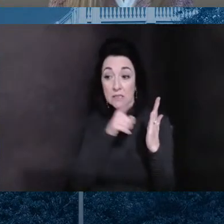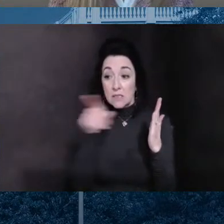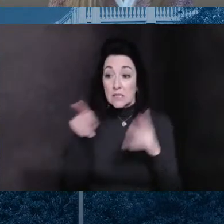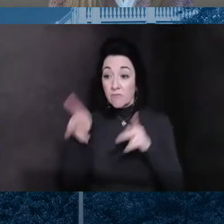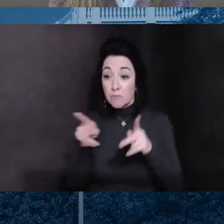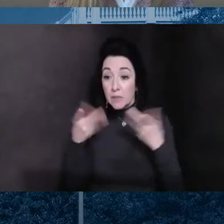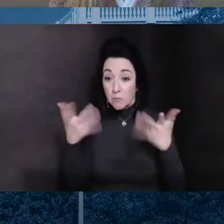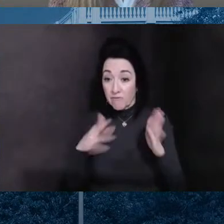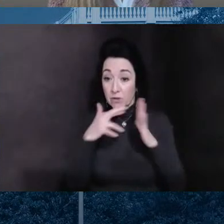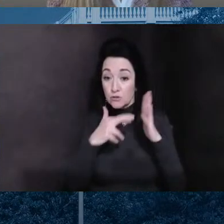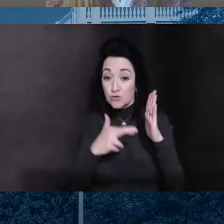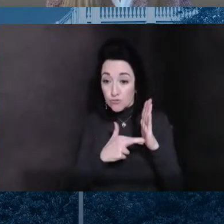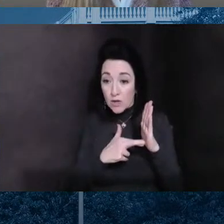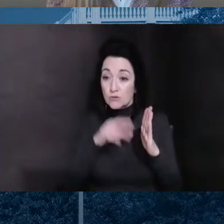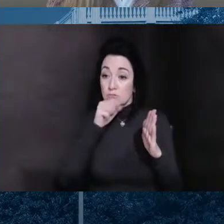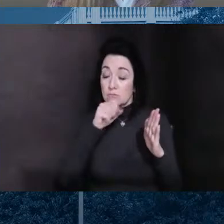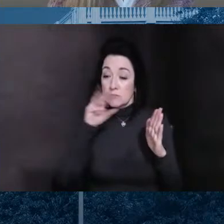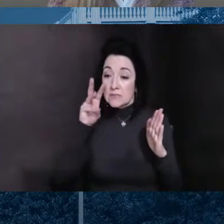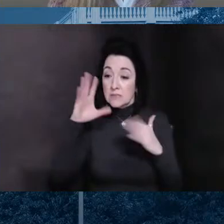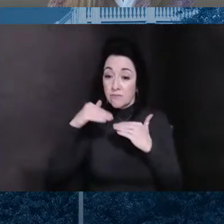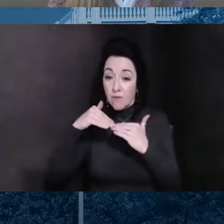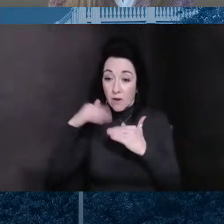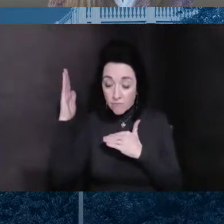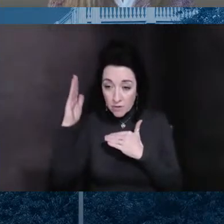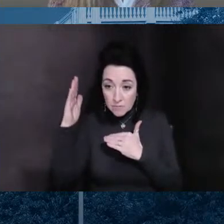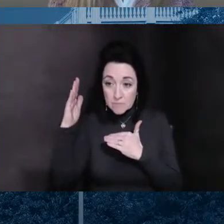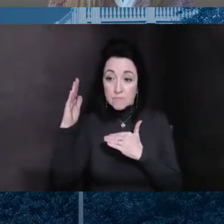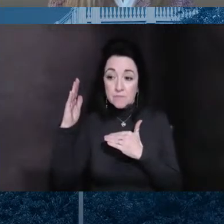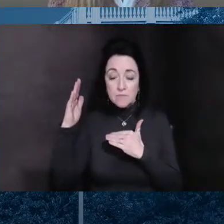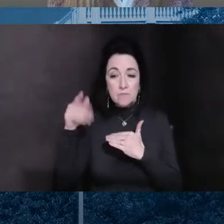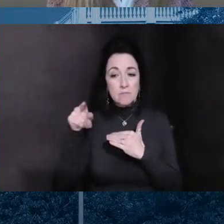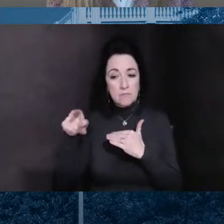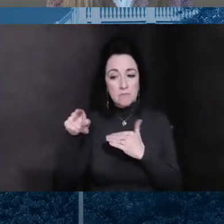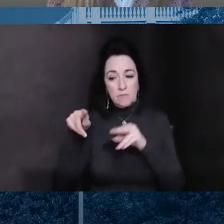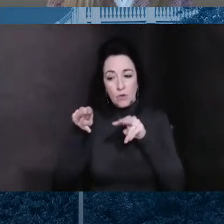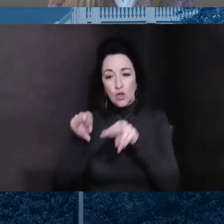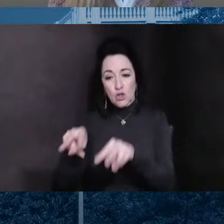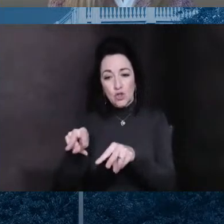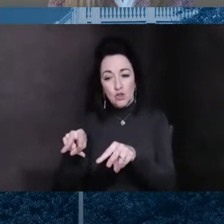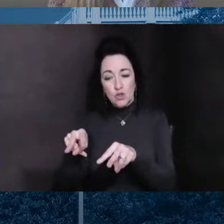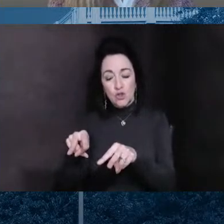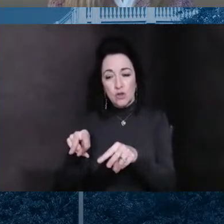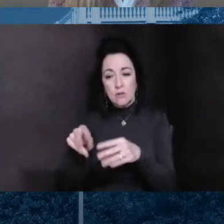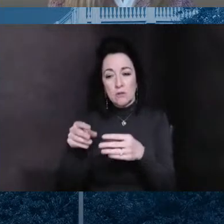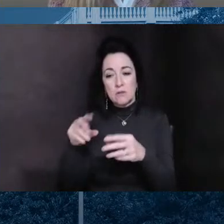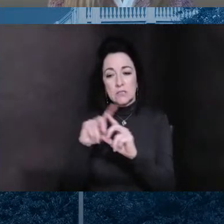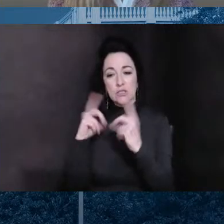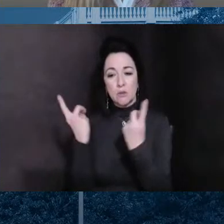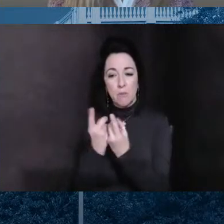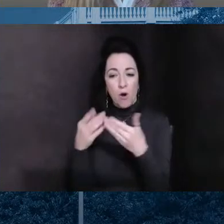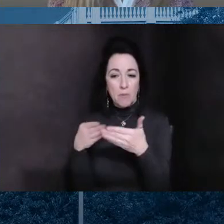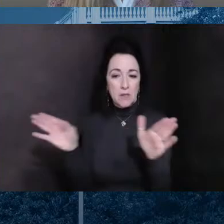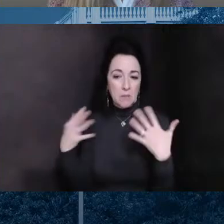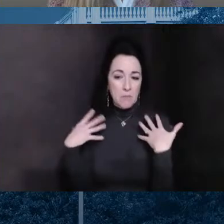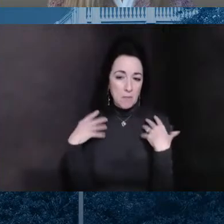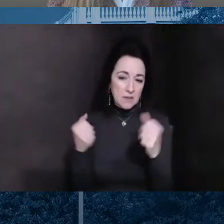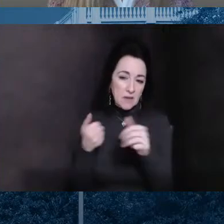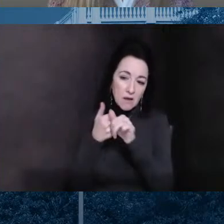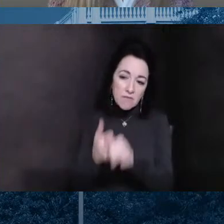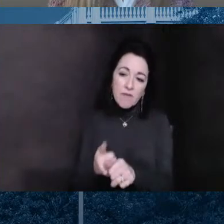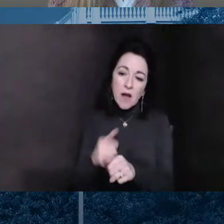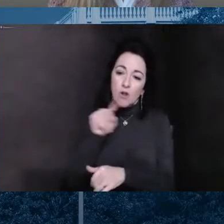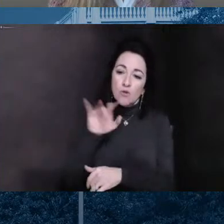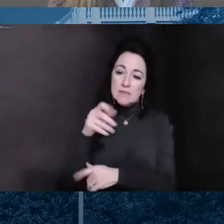state. As the team at the Division of Public Health goes through and looks at location, zip code,